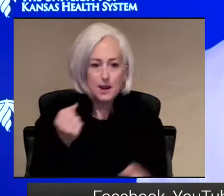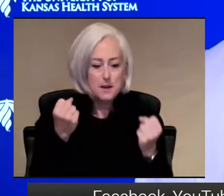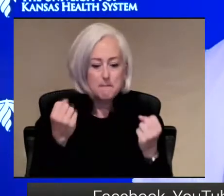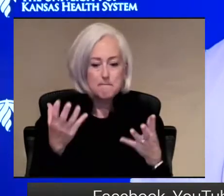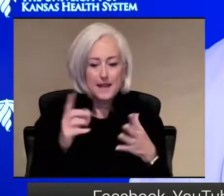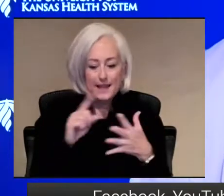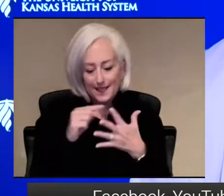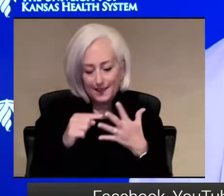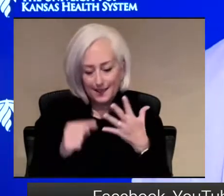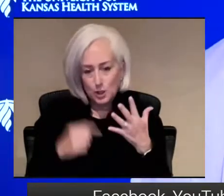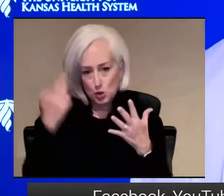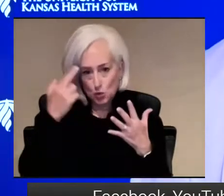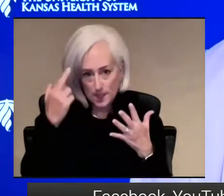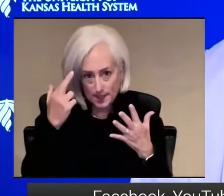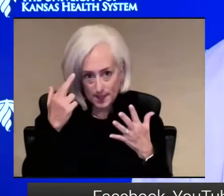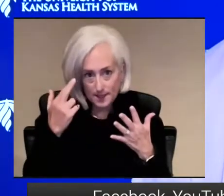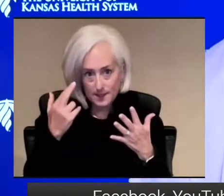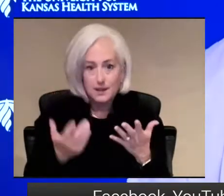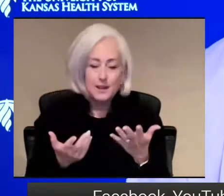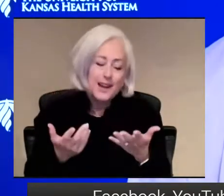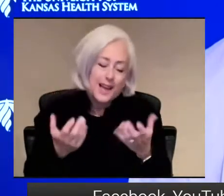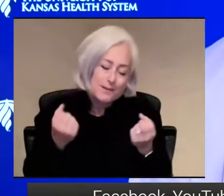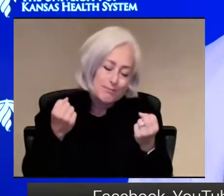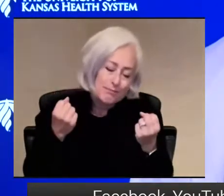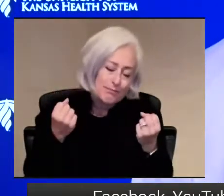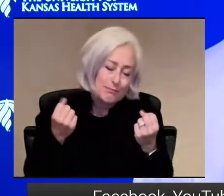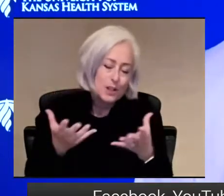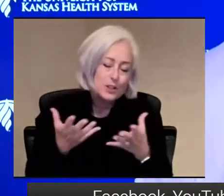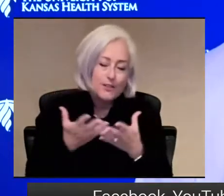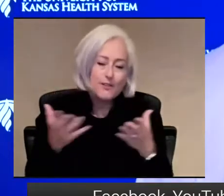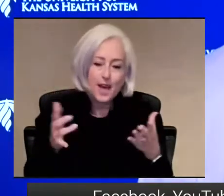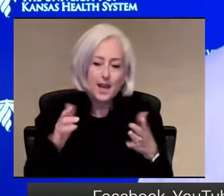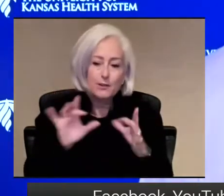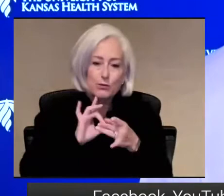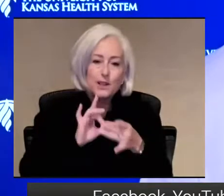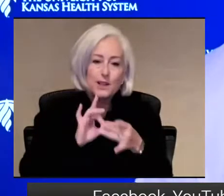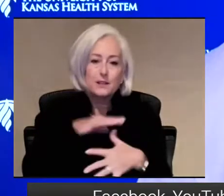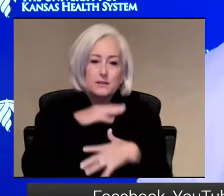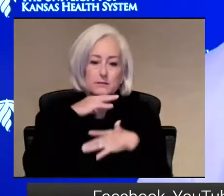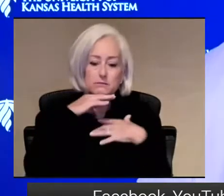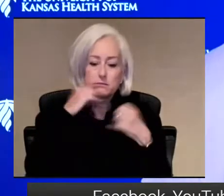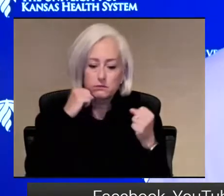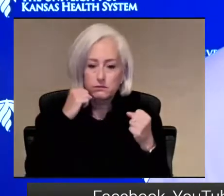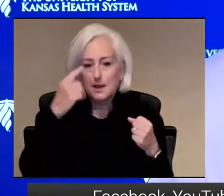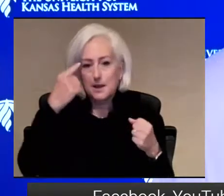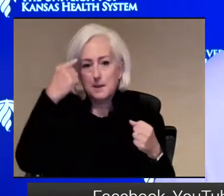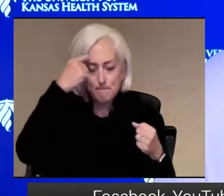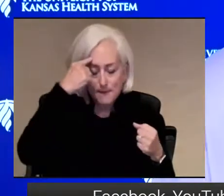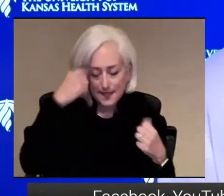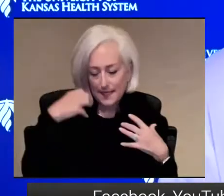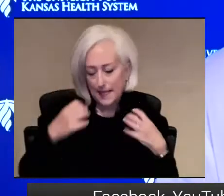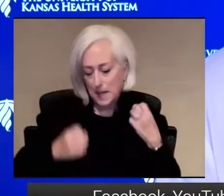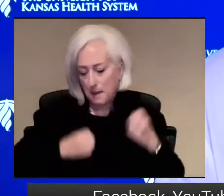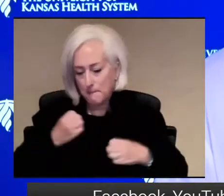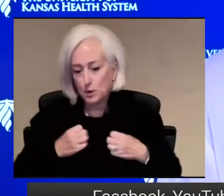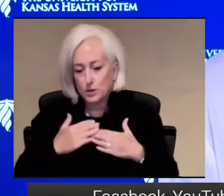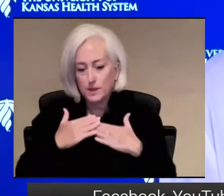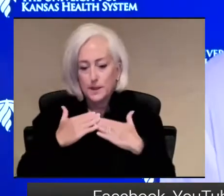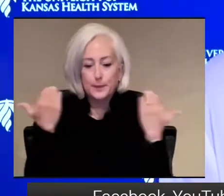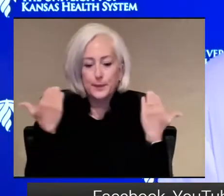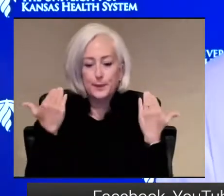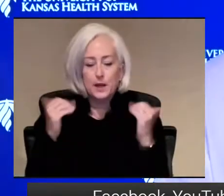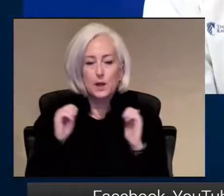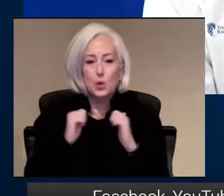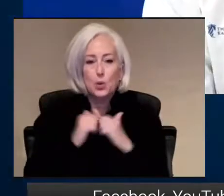a lot of it is probably weariness and just fatigue and just maybe mentally and emotionally done with the pandemic, even though we know the virus is